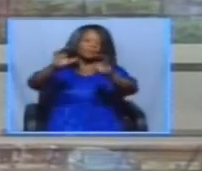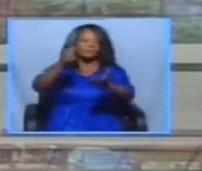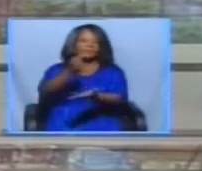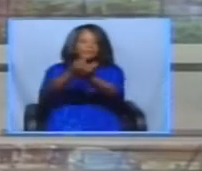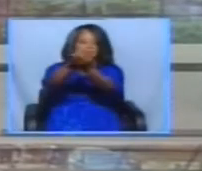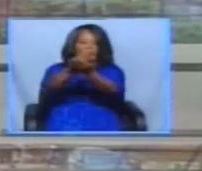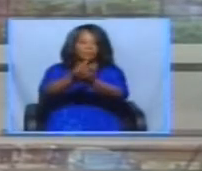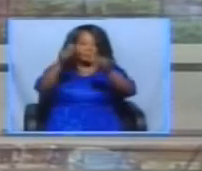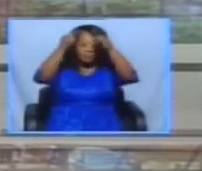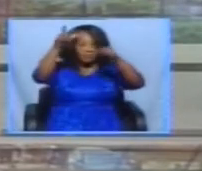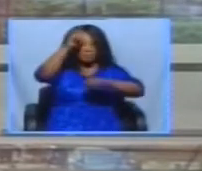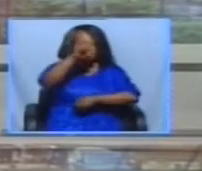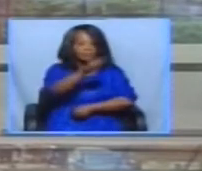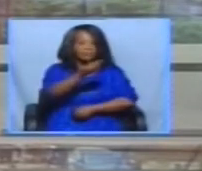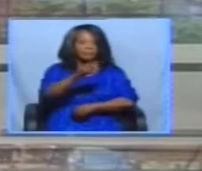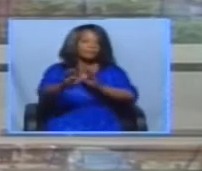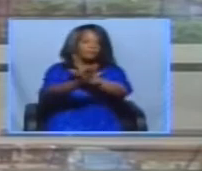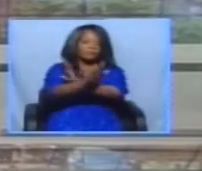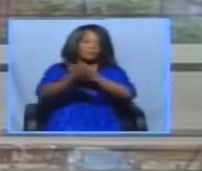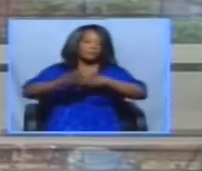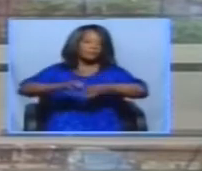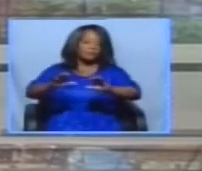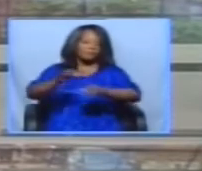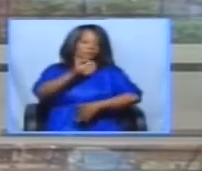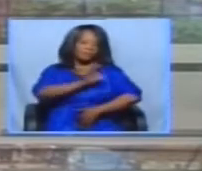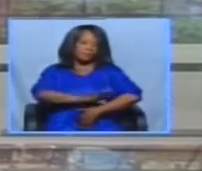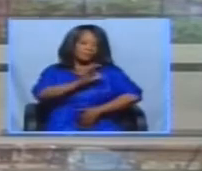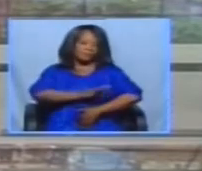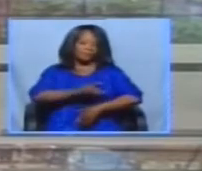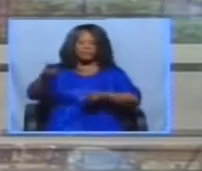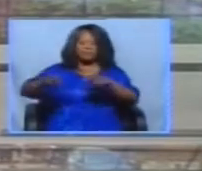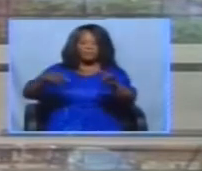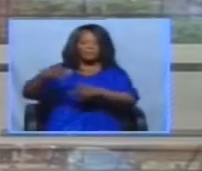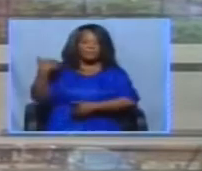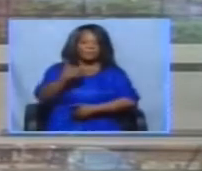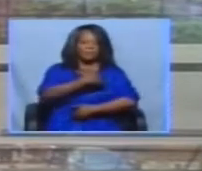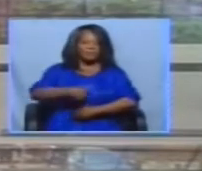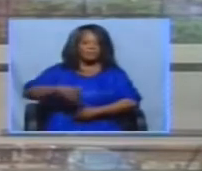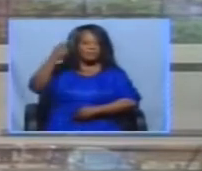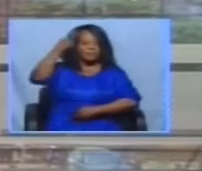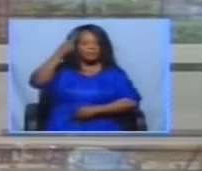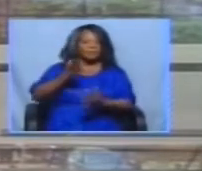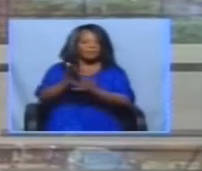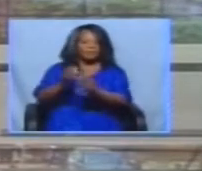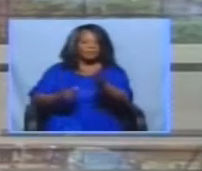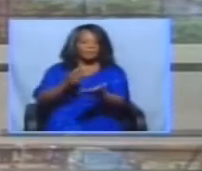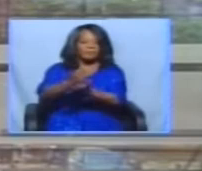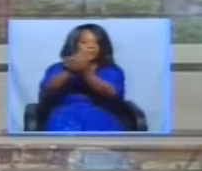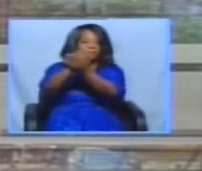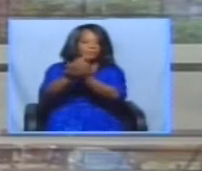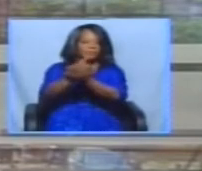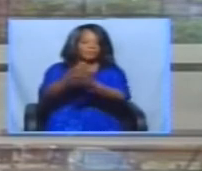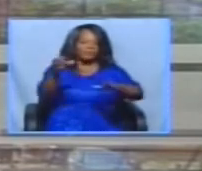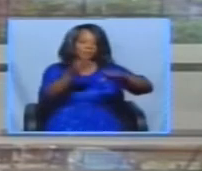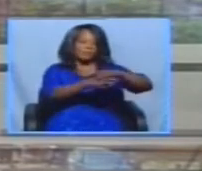assistance. President Lungu says Zambia has continued to benefit from the relationship with China through assistance and